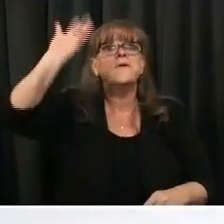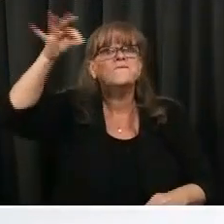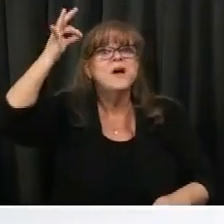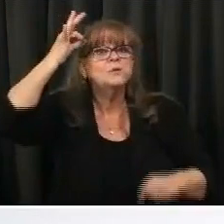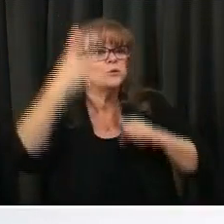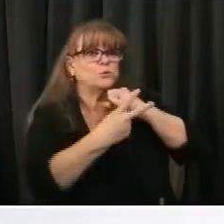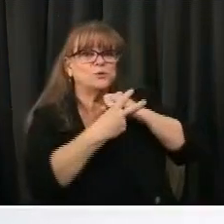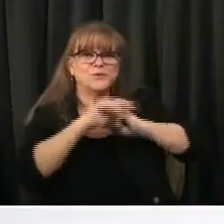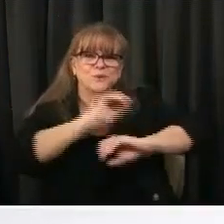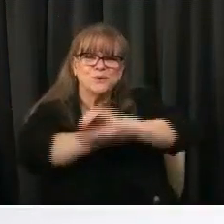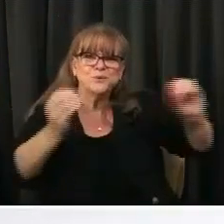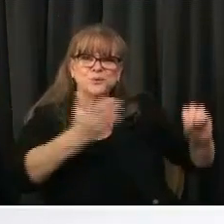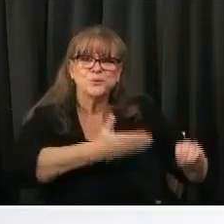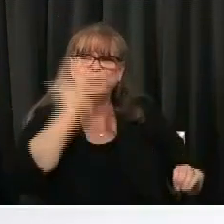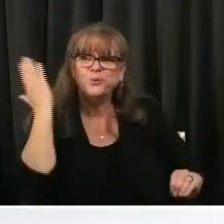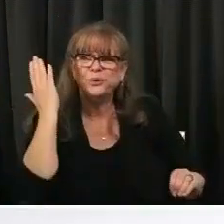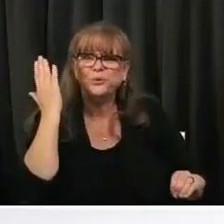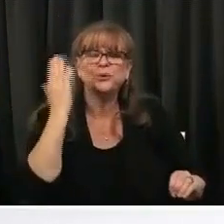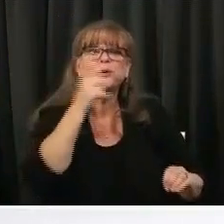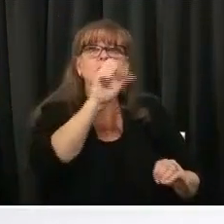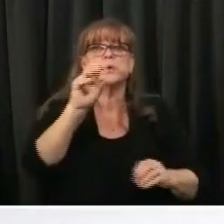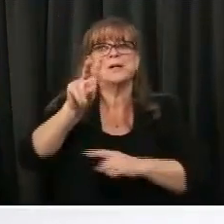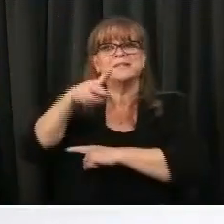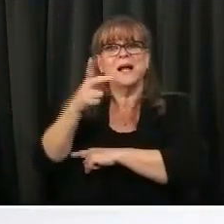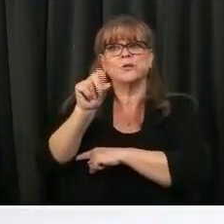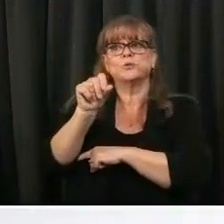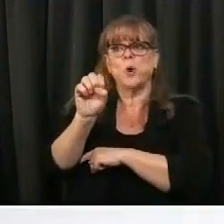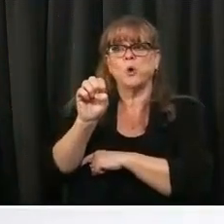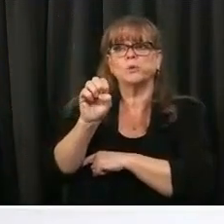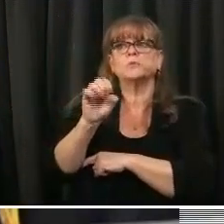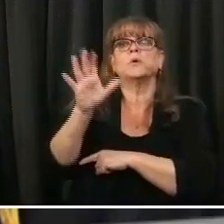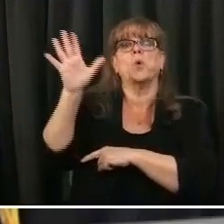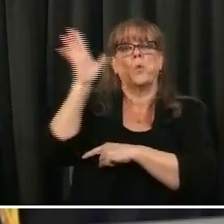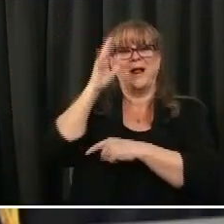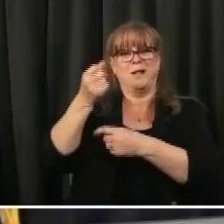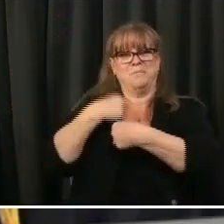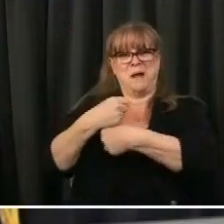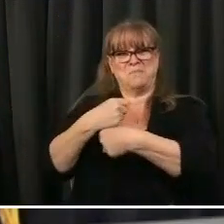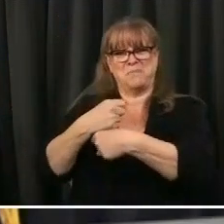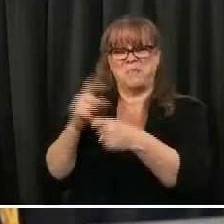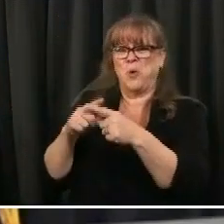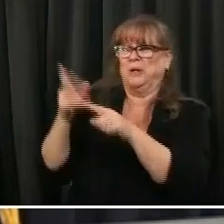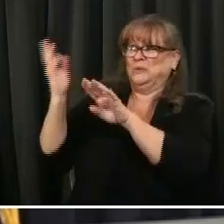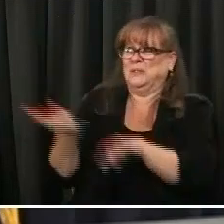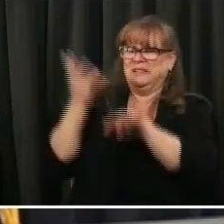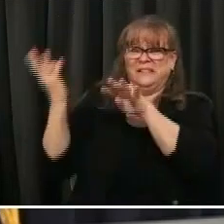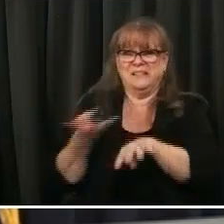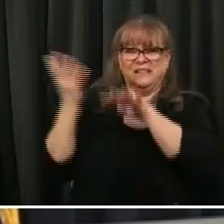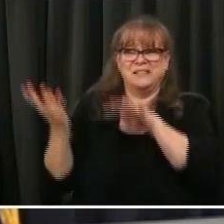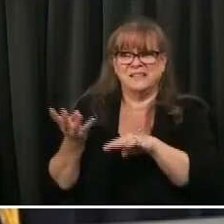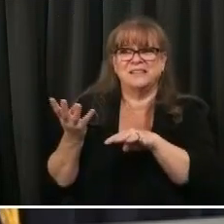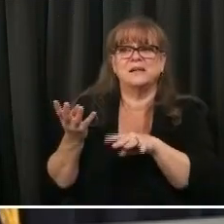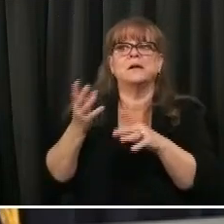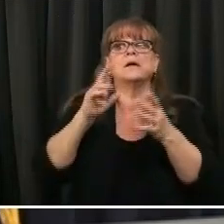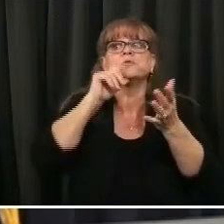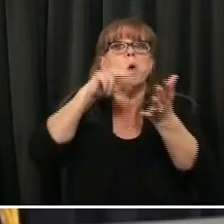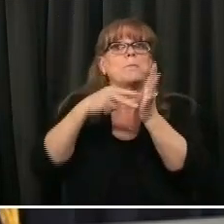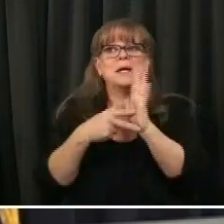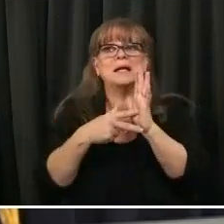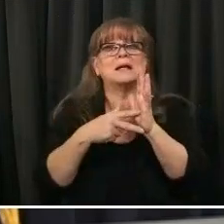but it'll be delivered in the future off of the supply chain. And so there is no influx of doses, contrary to a call we had with the Vice